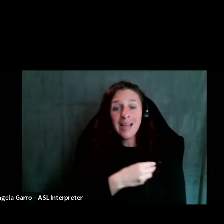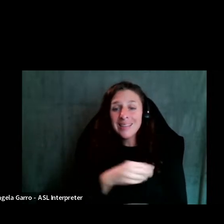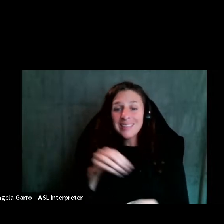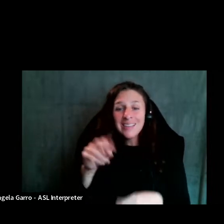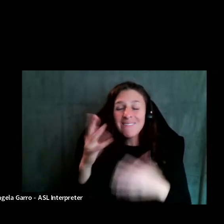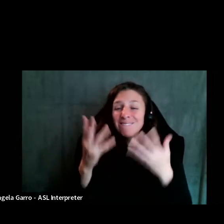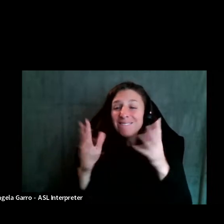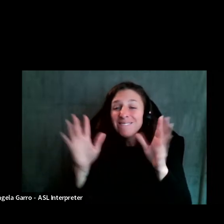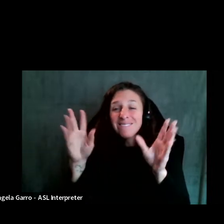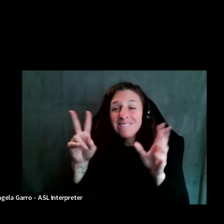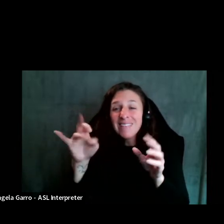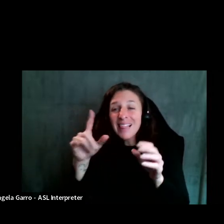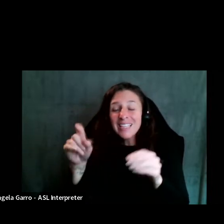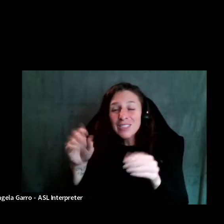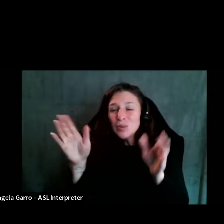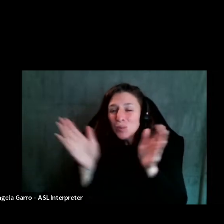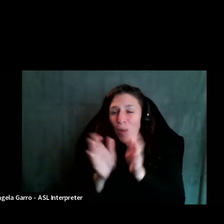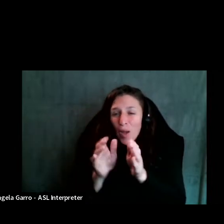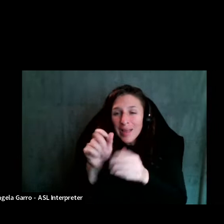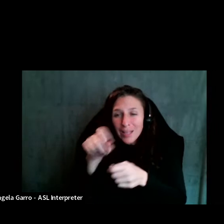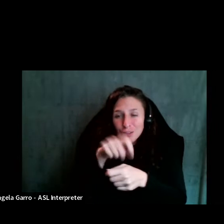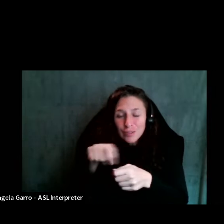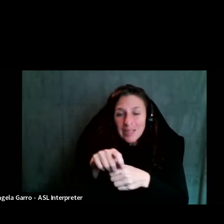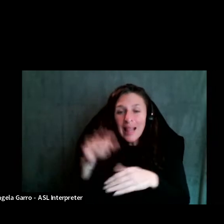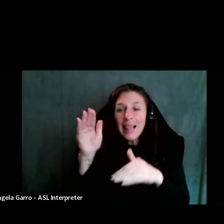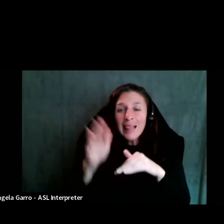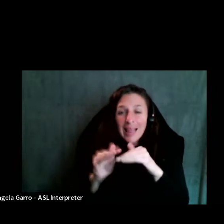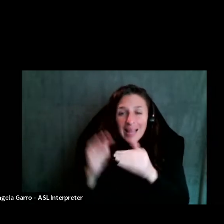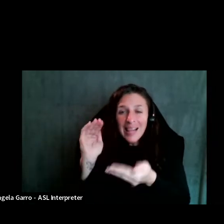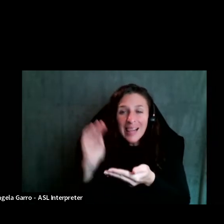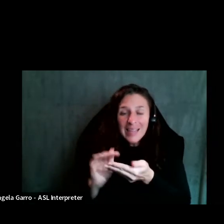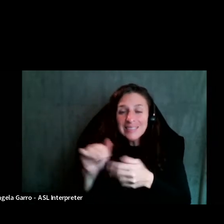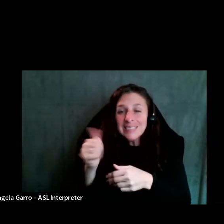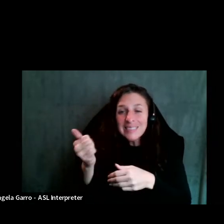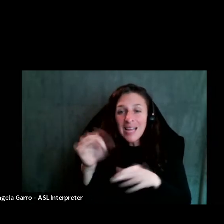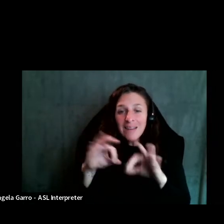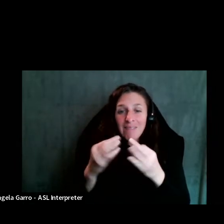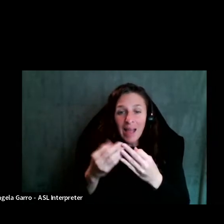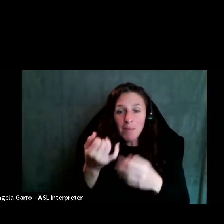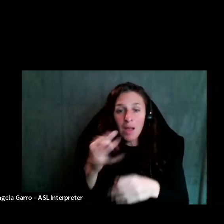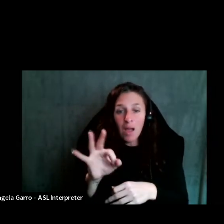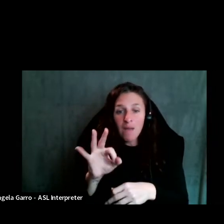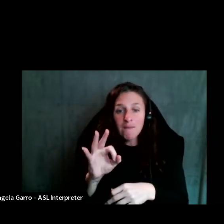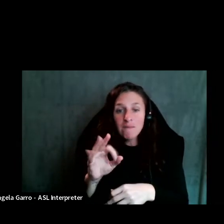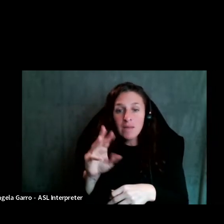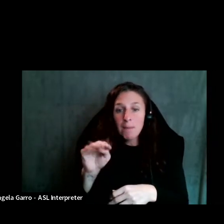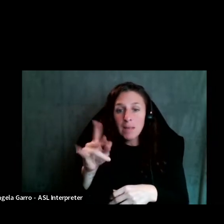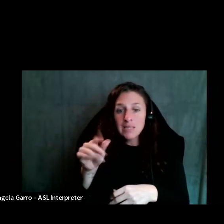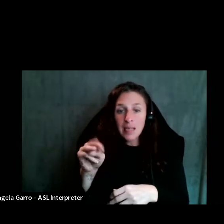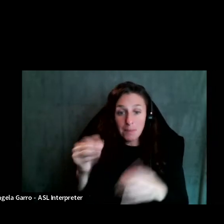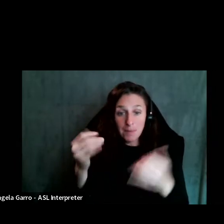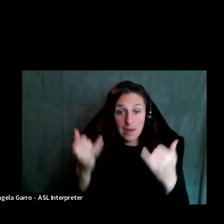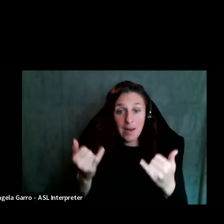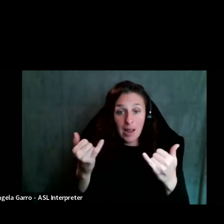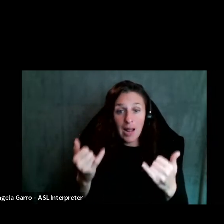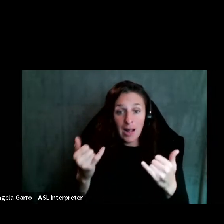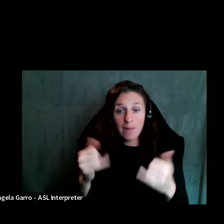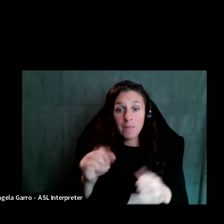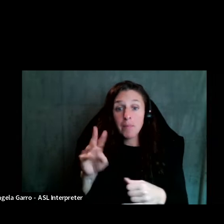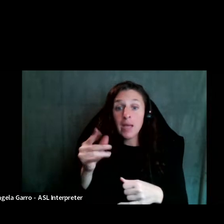could circle it. He counted less than 10 families of Muslims. Now,